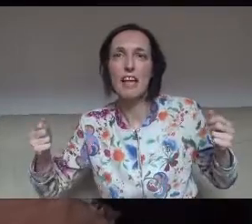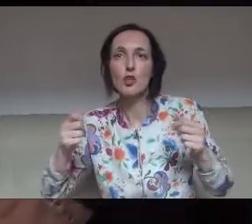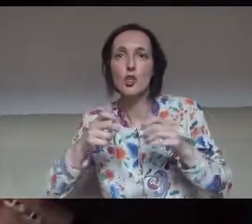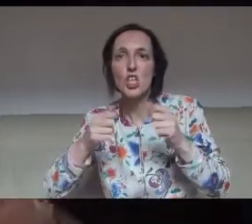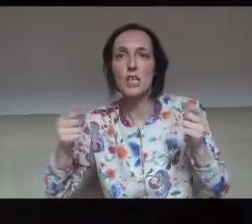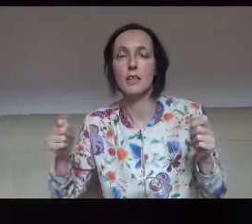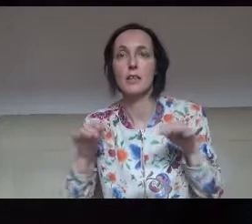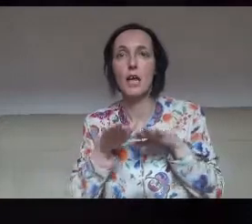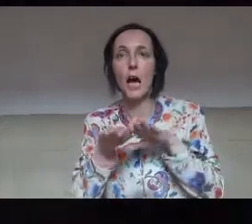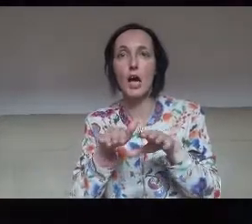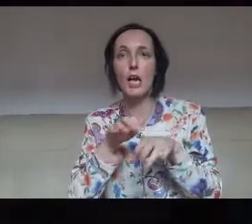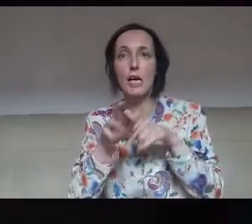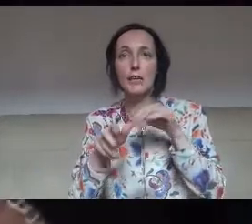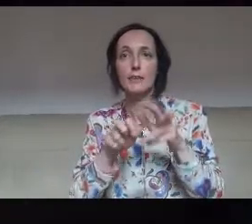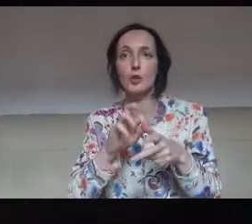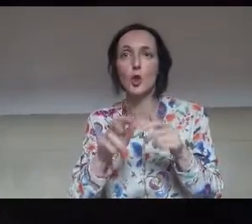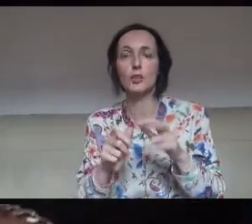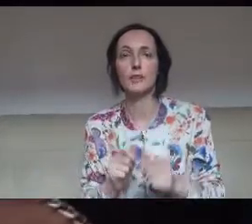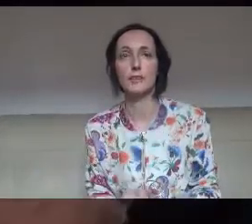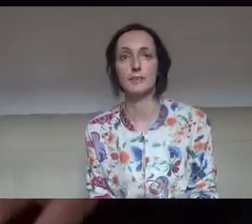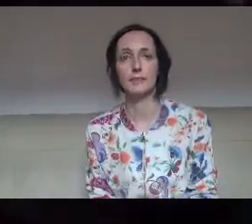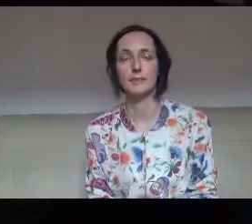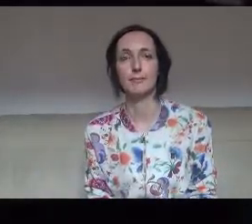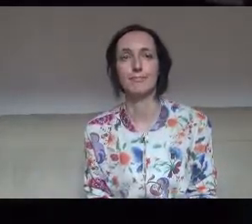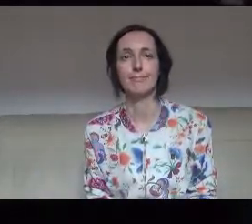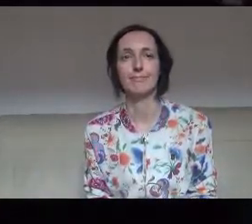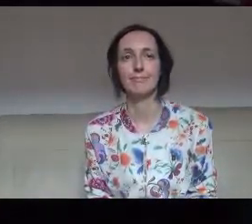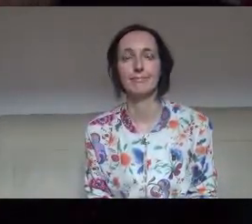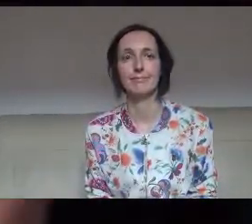stretch our dough.